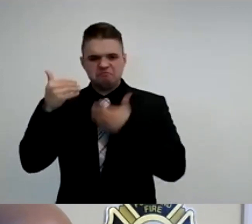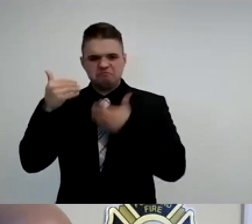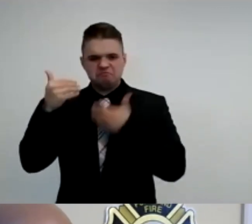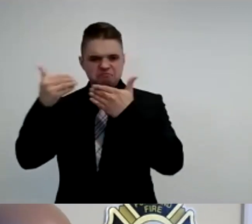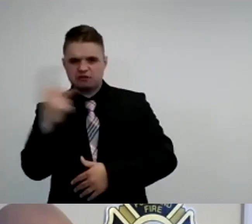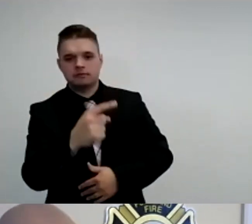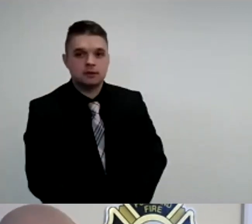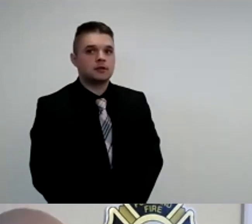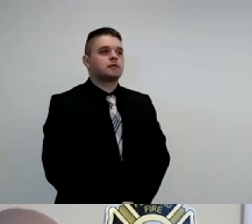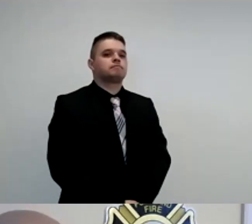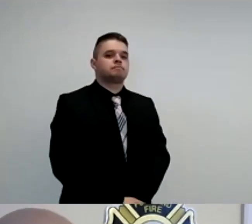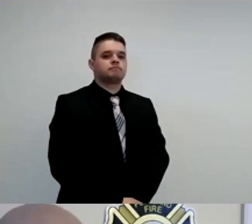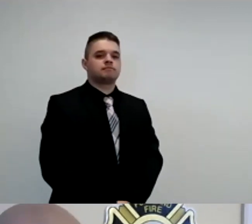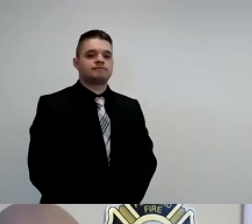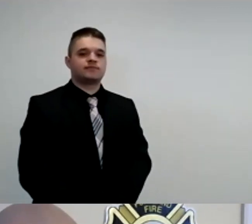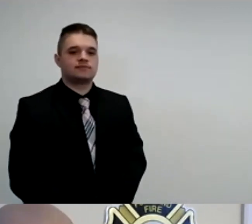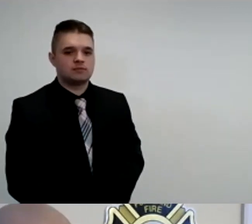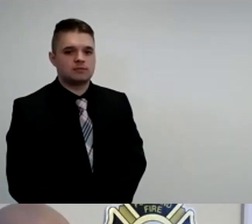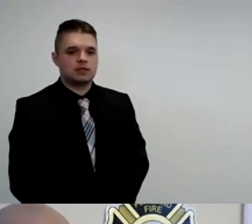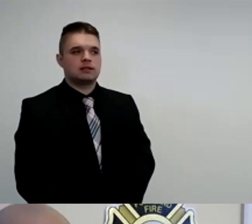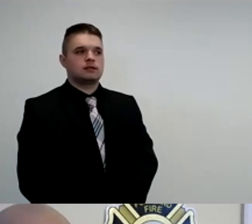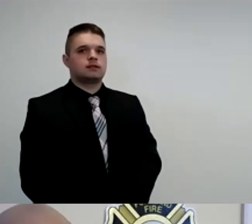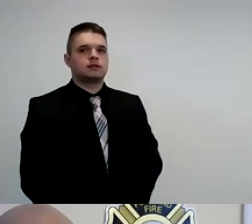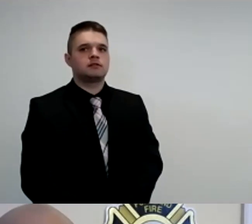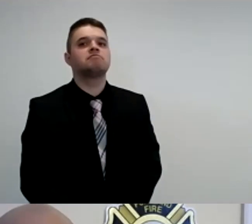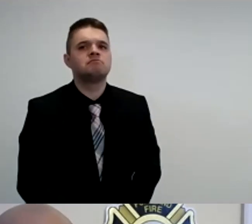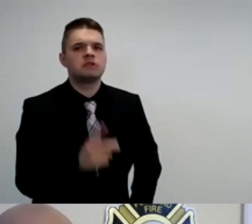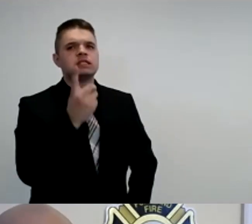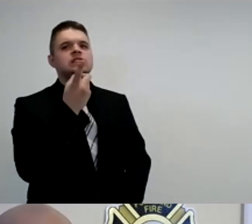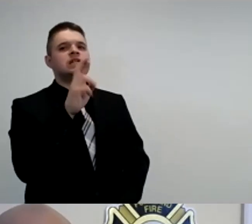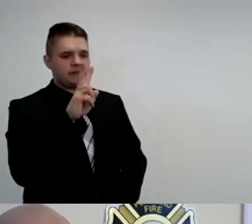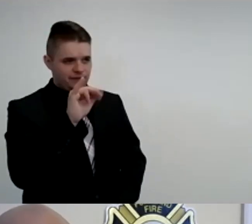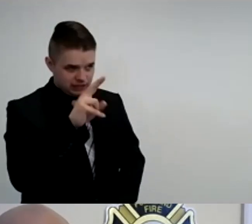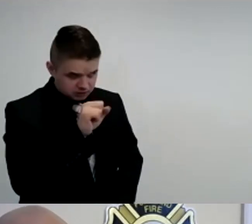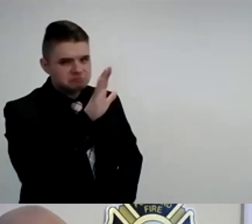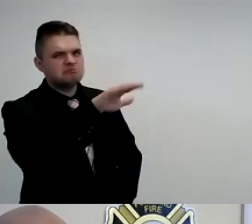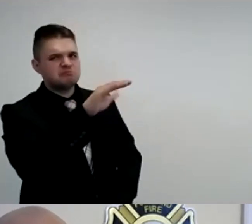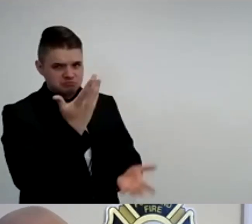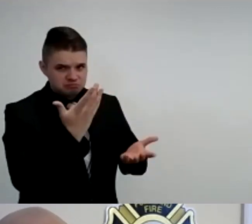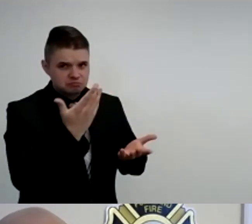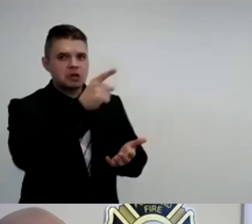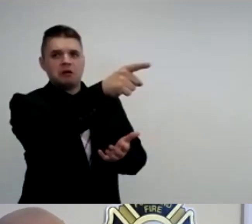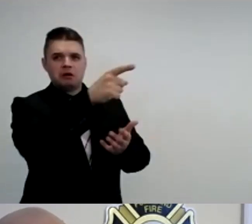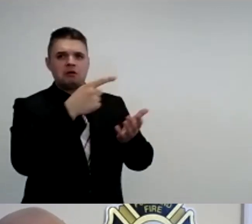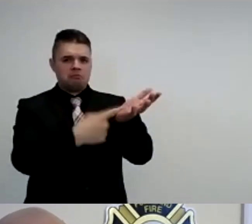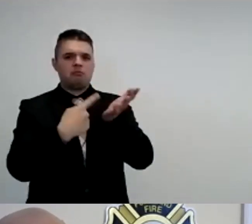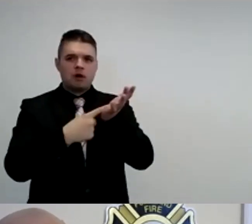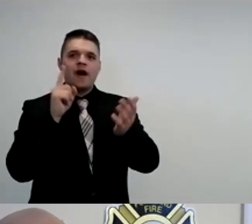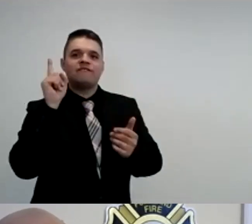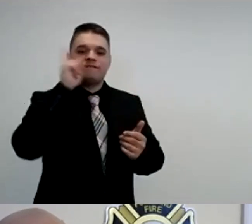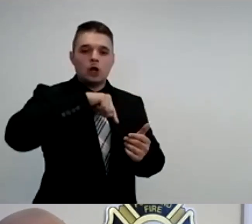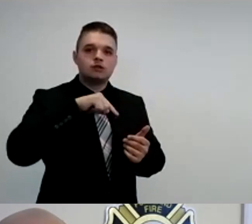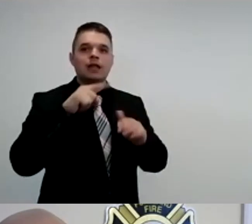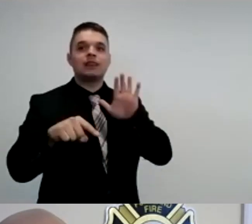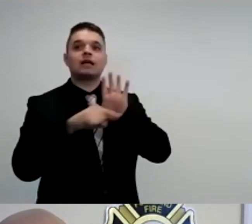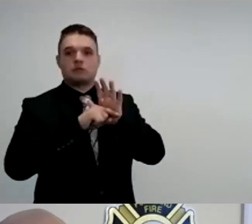Lachey, go ahead. Yeah, Dr. Vines, can you talk about false negatives, and do you know